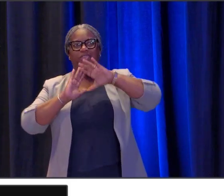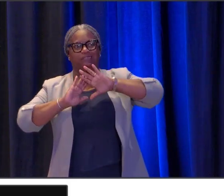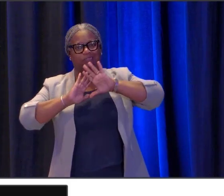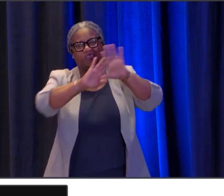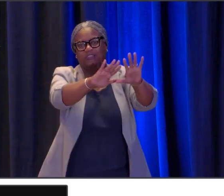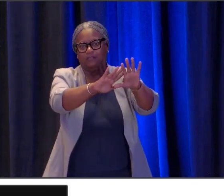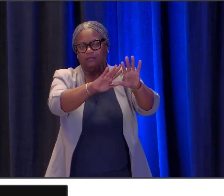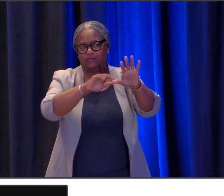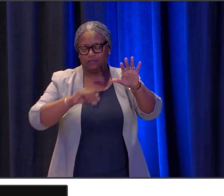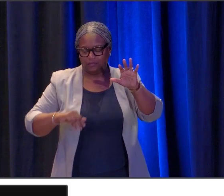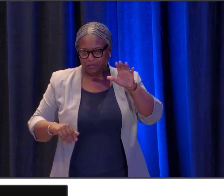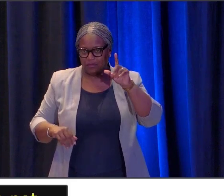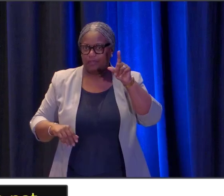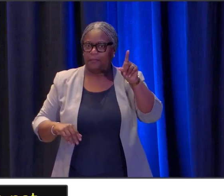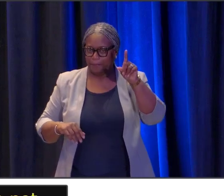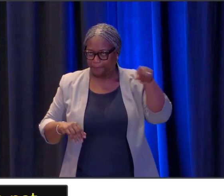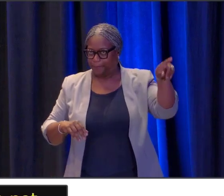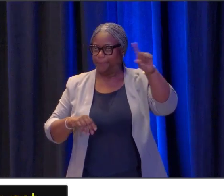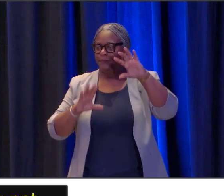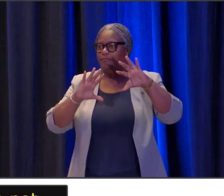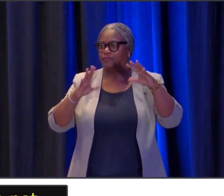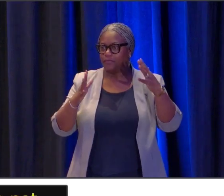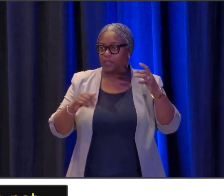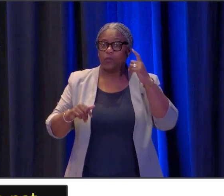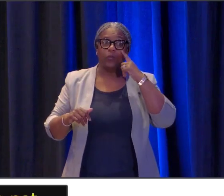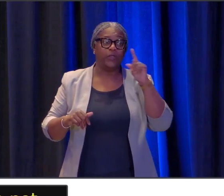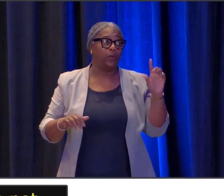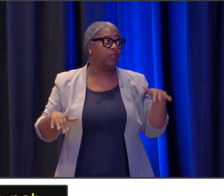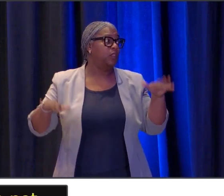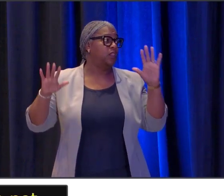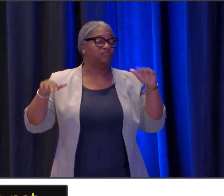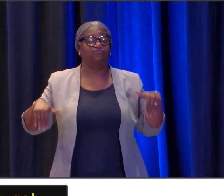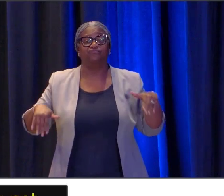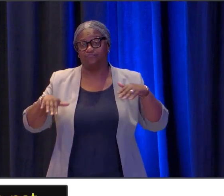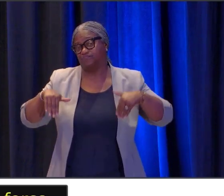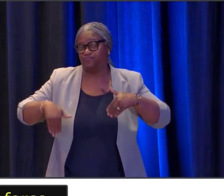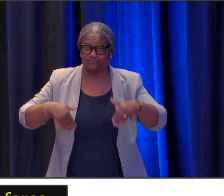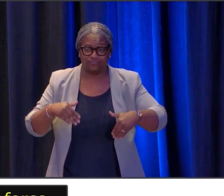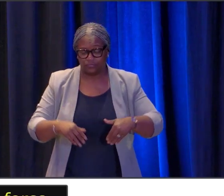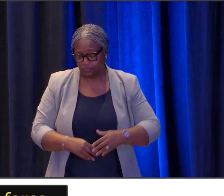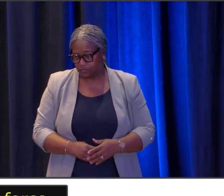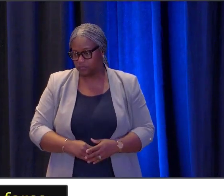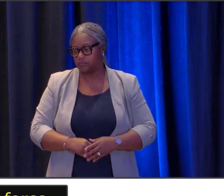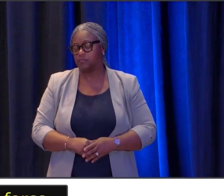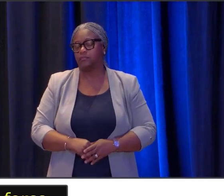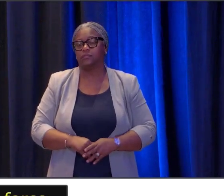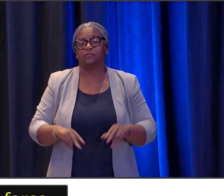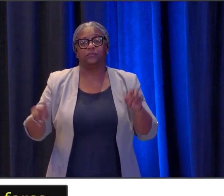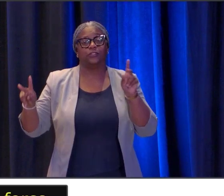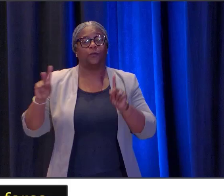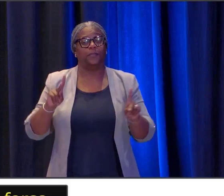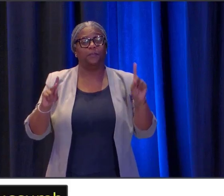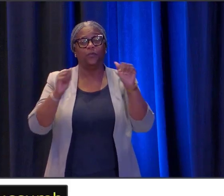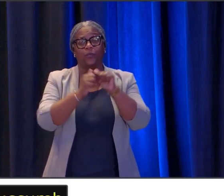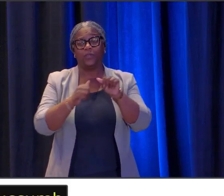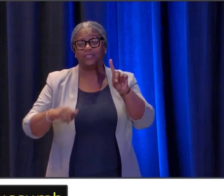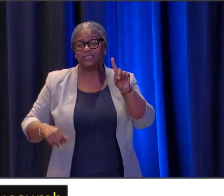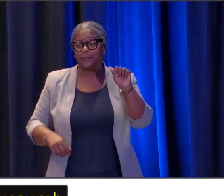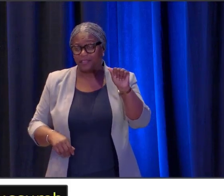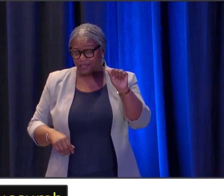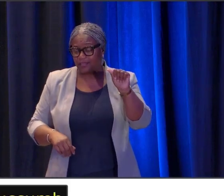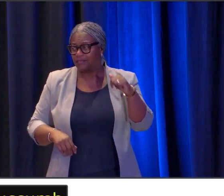threats back, then we will succumb to them. People with disabilities